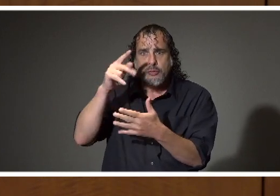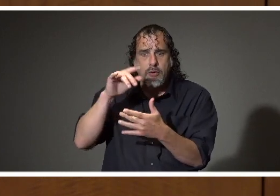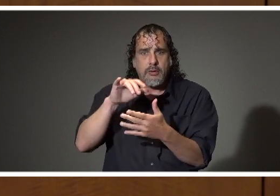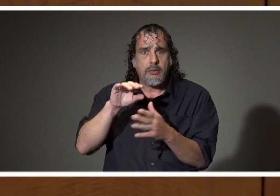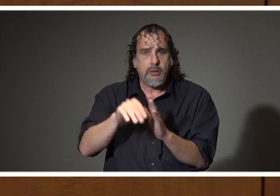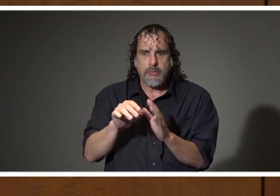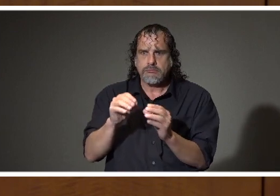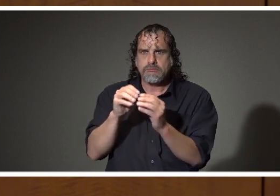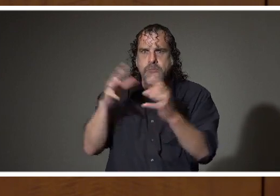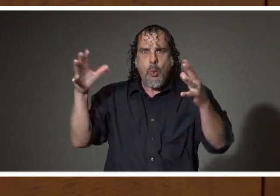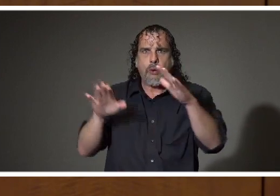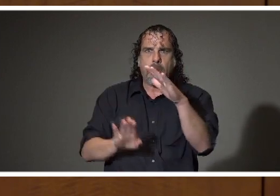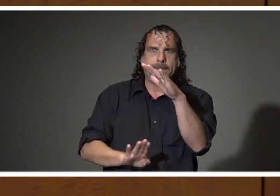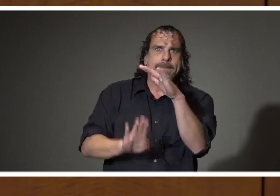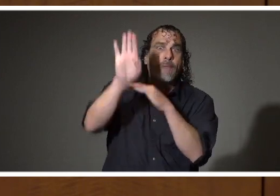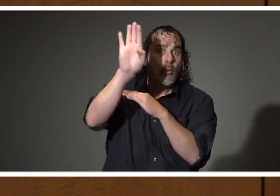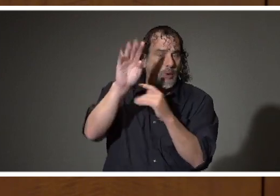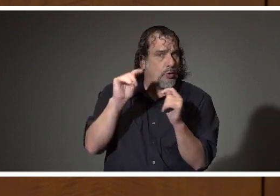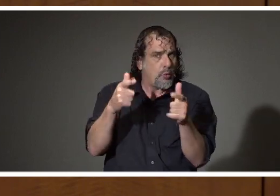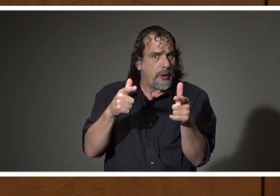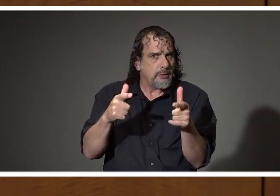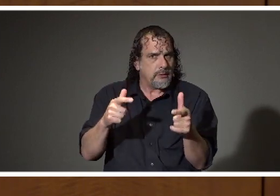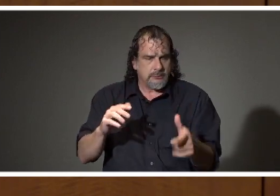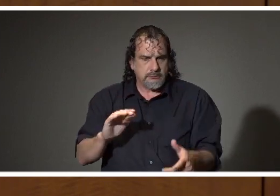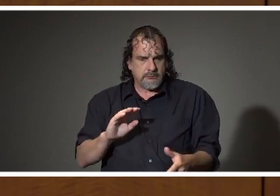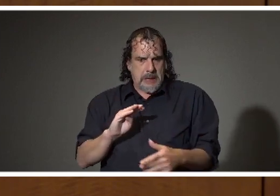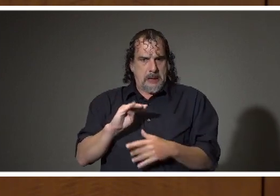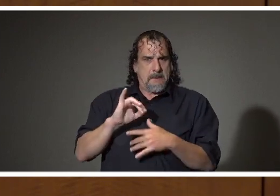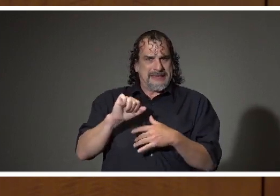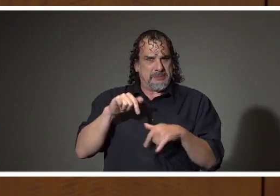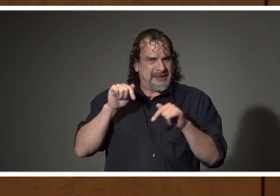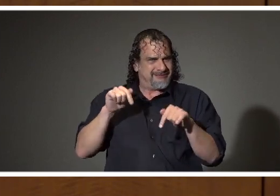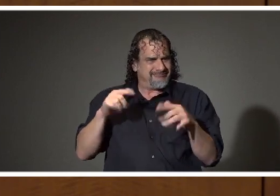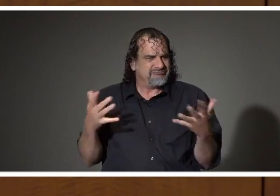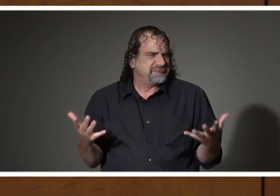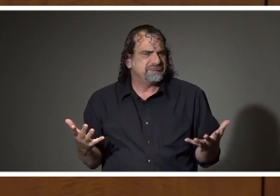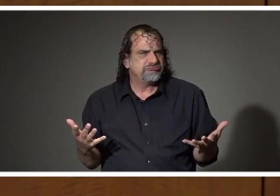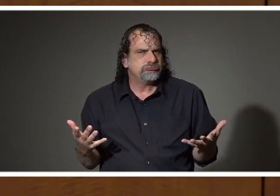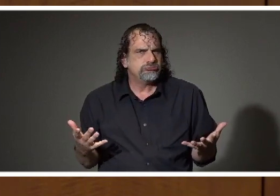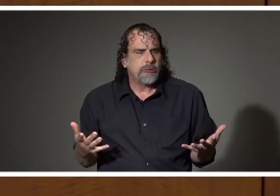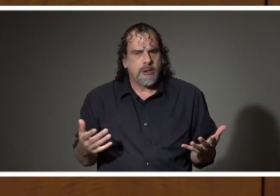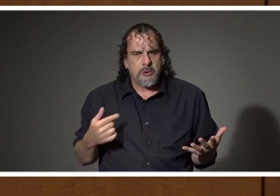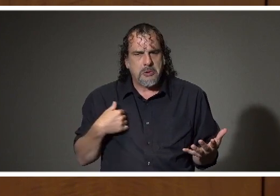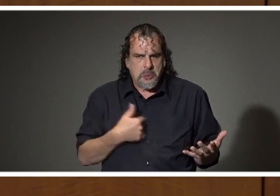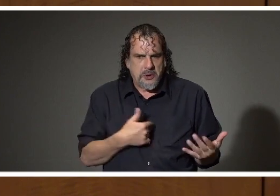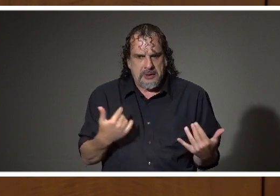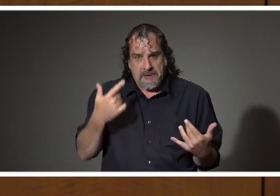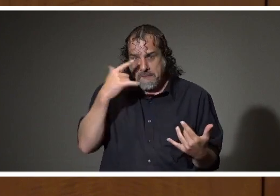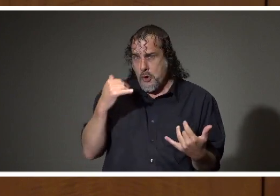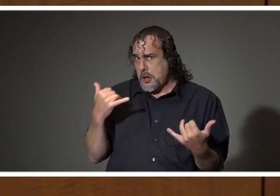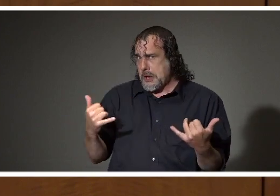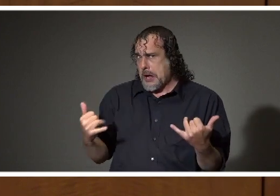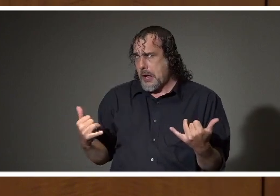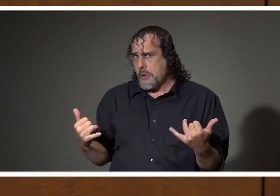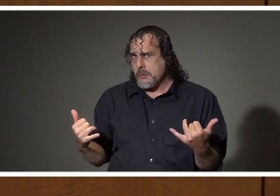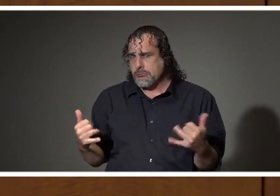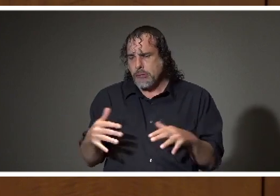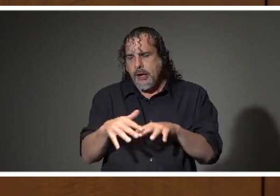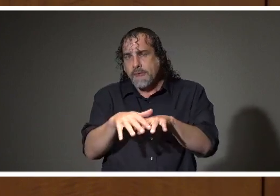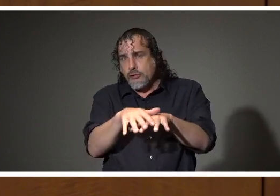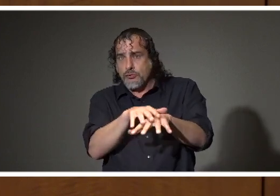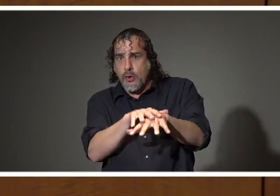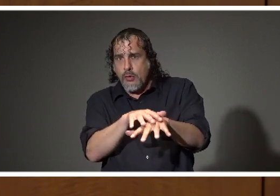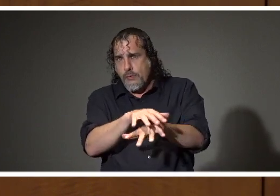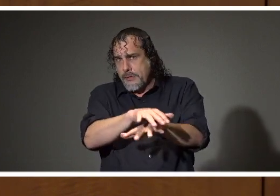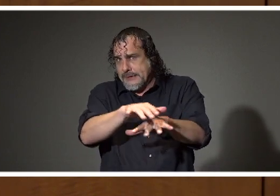up very, very quickly. Mississippi appears to have, at least for now, slowed the